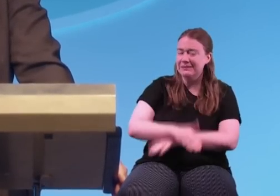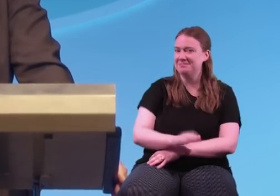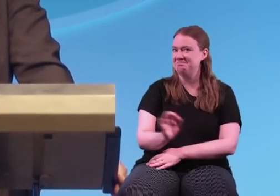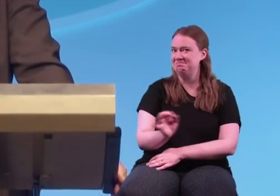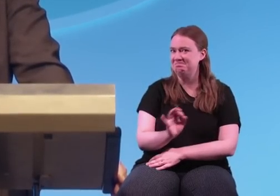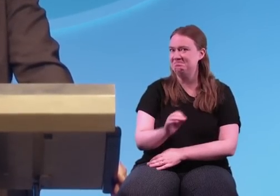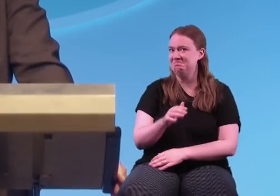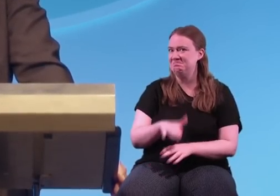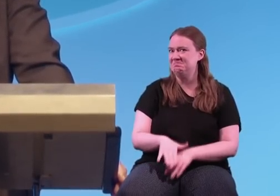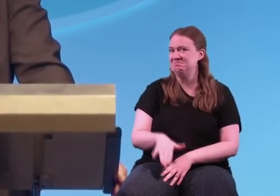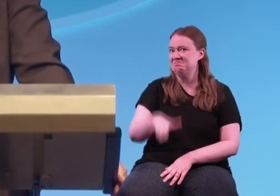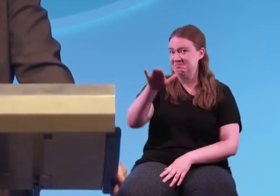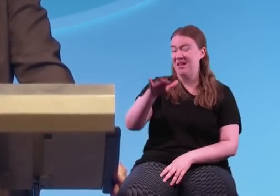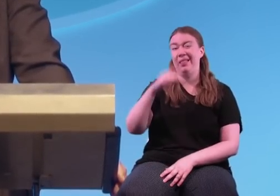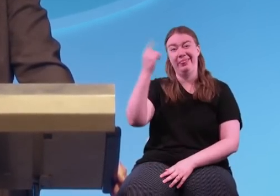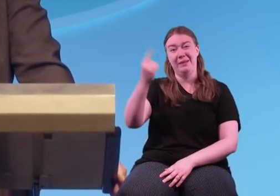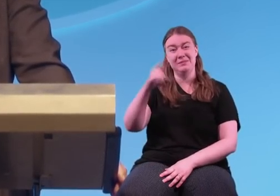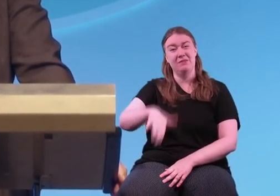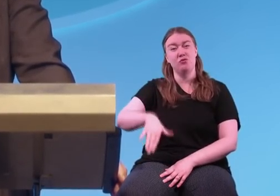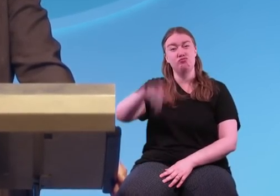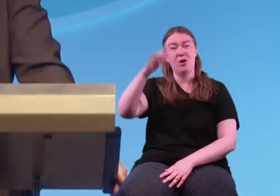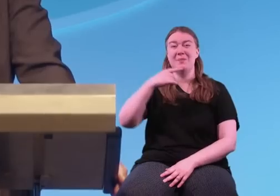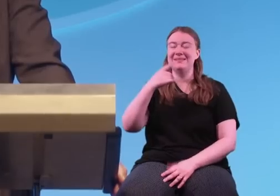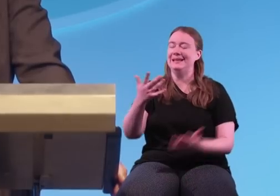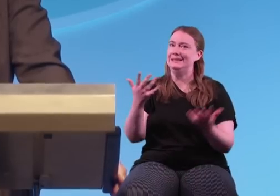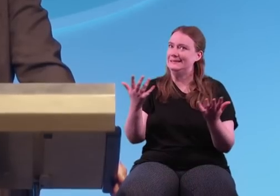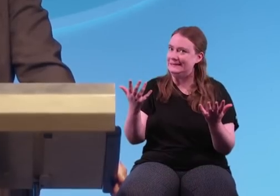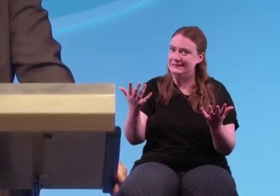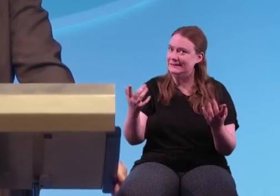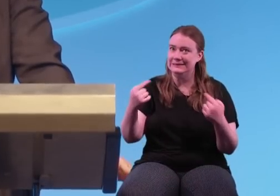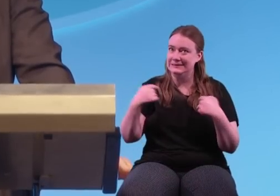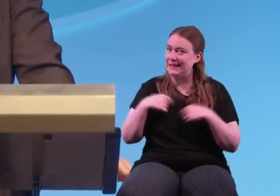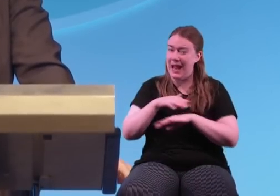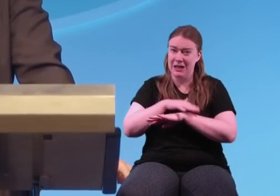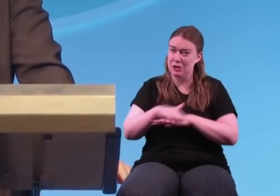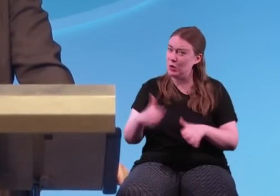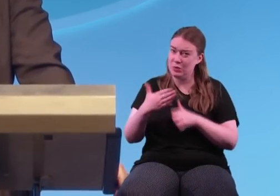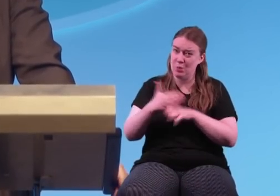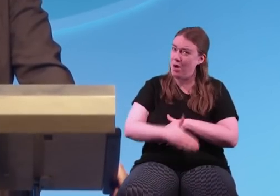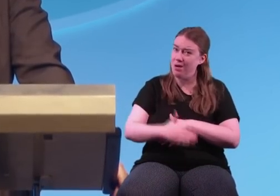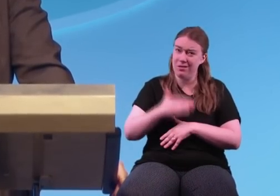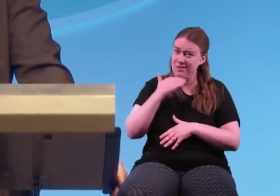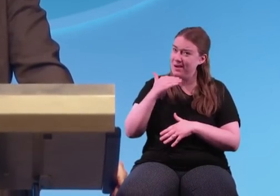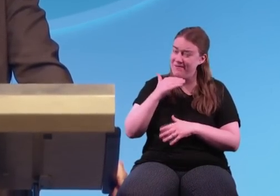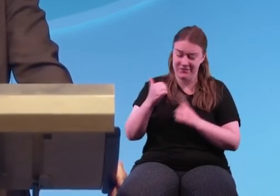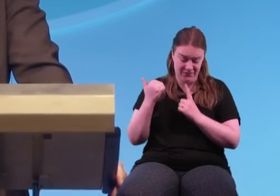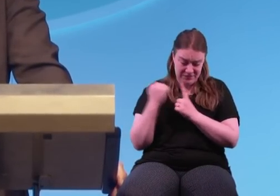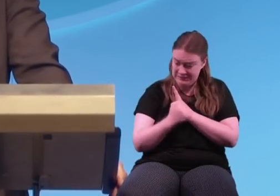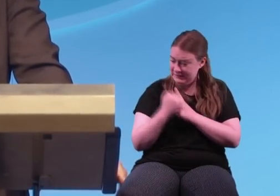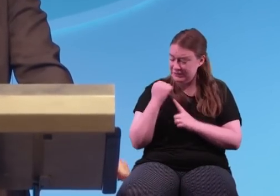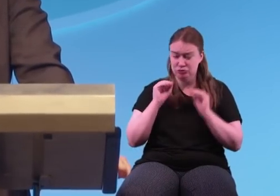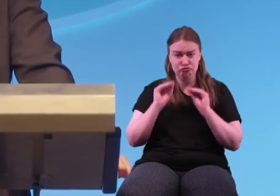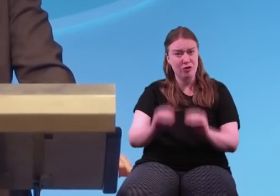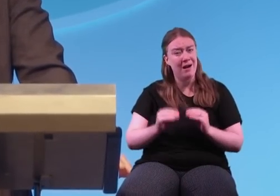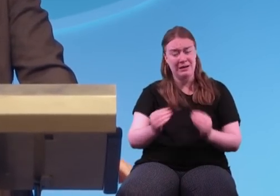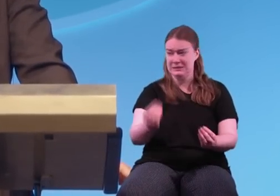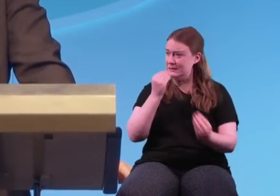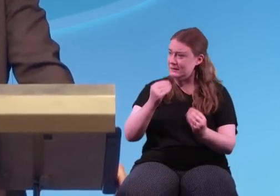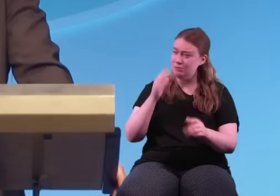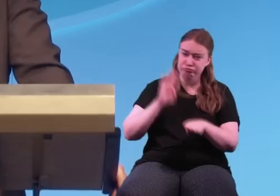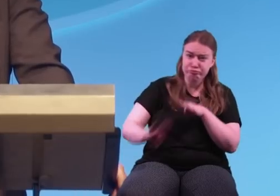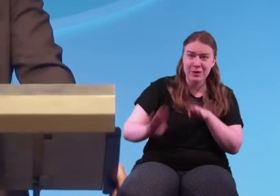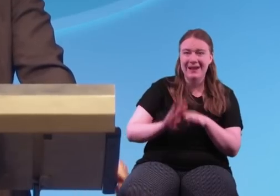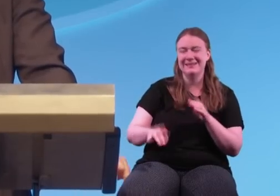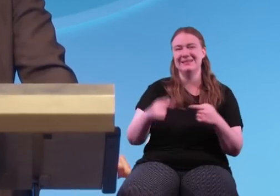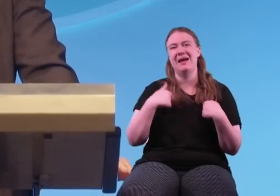own testimony, eventually they would have to say, I did not personally cultivate it. I did not train. I lacked